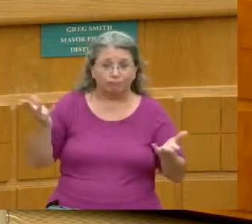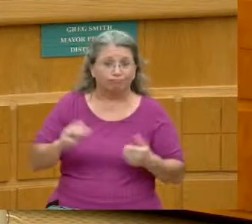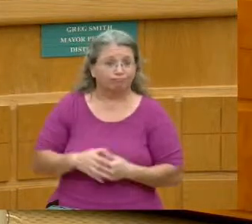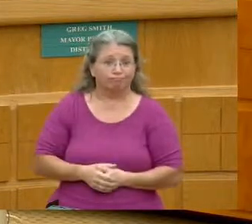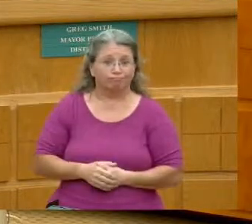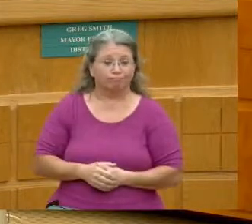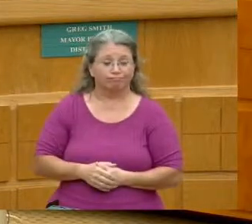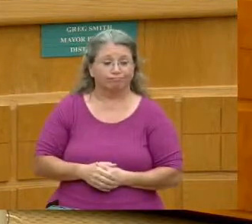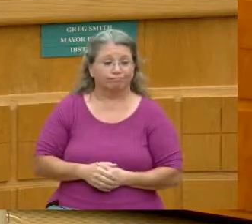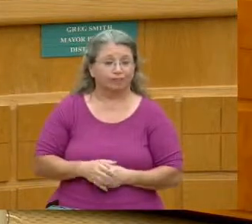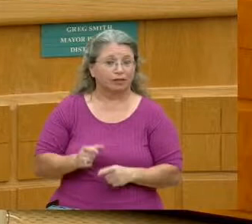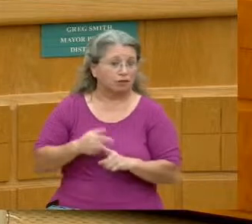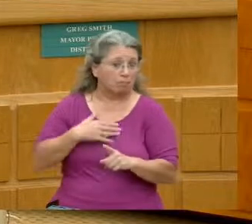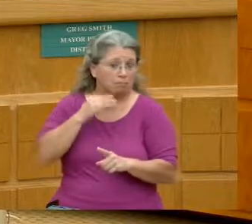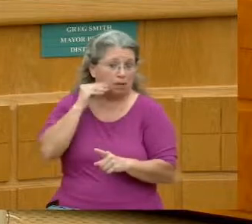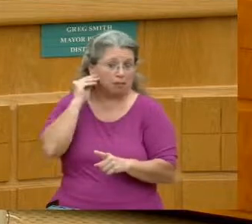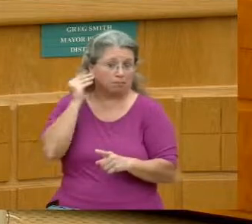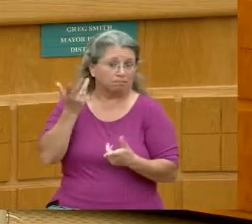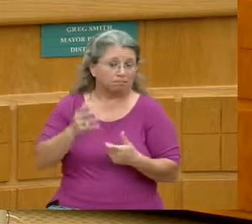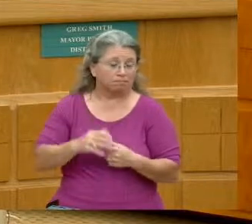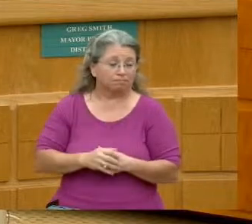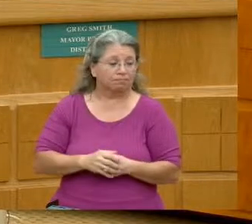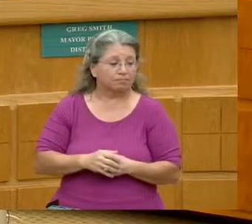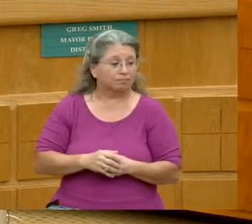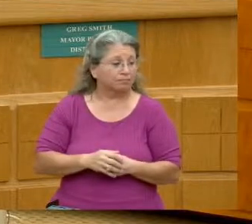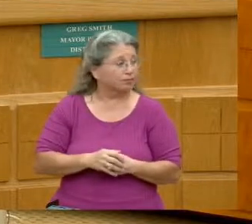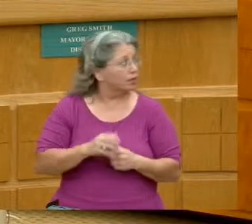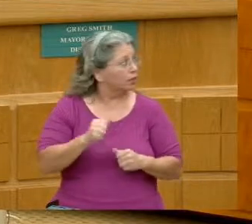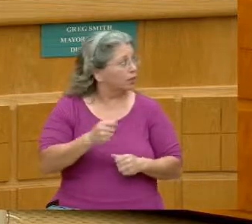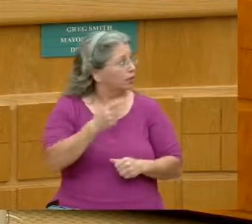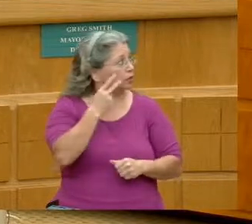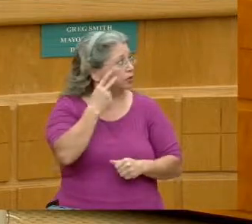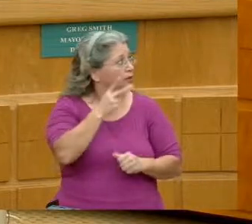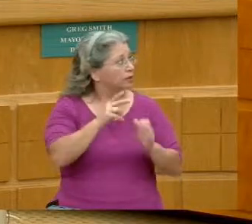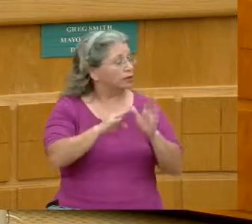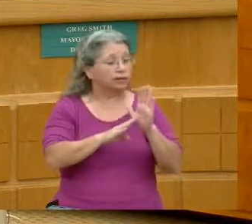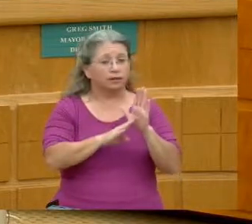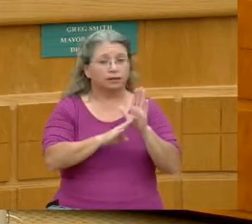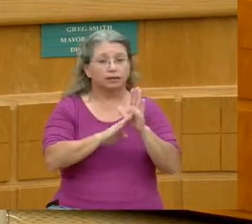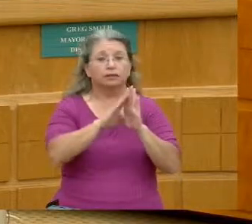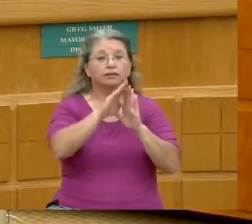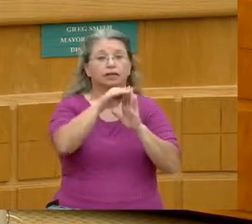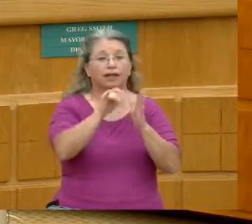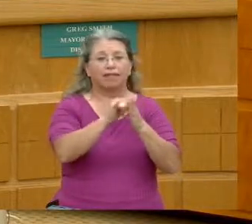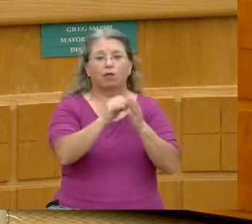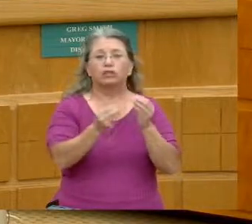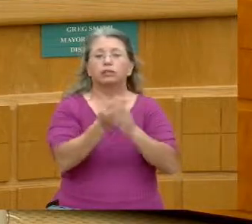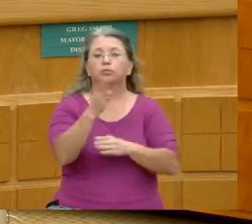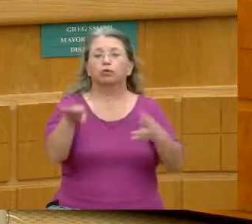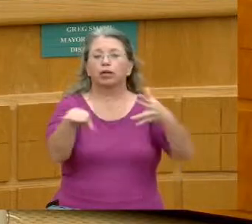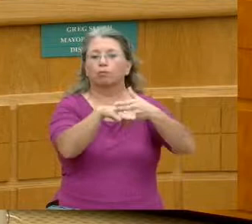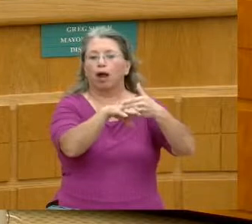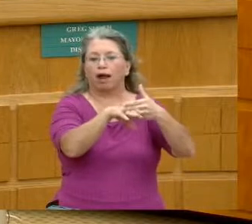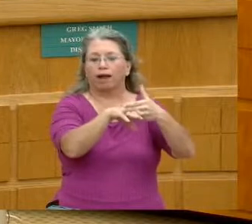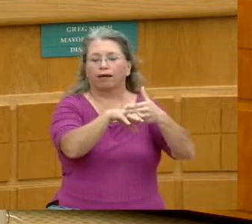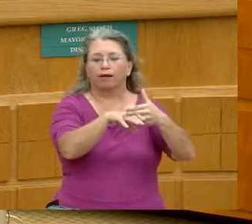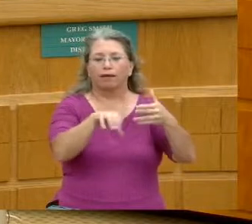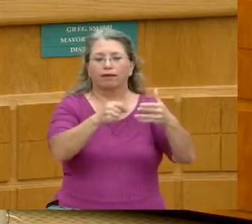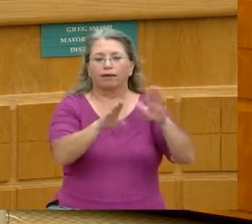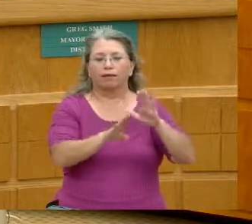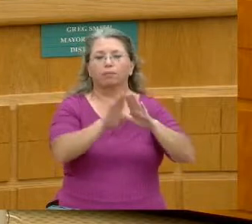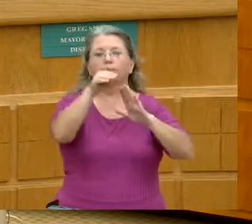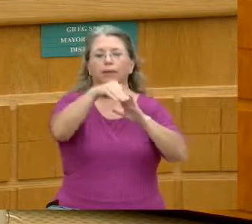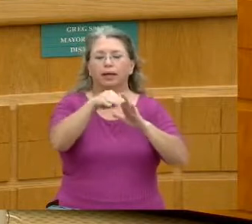distance traveled. You can see there's a peak here. So I don't have it animated, but this was spring break. The other peak is Memorial Day